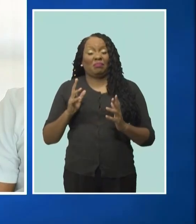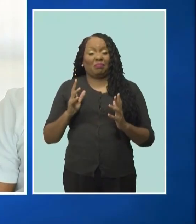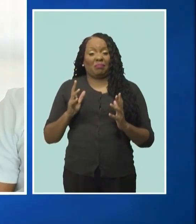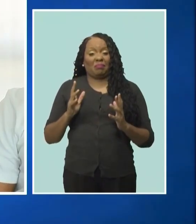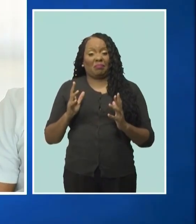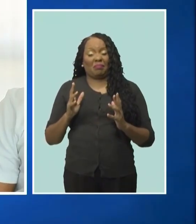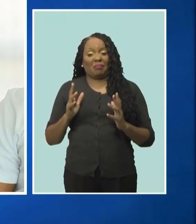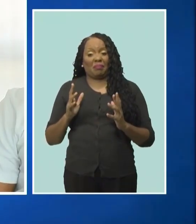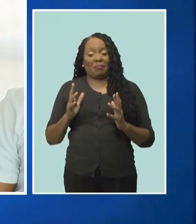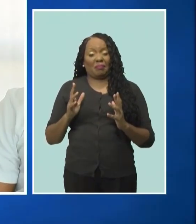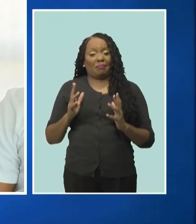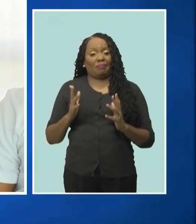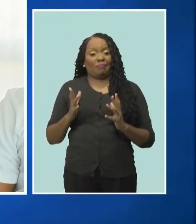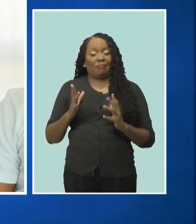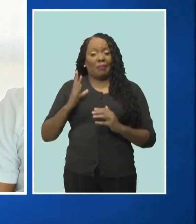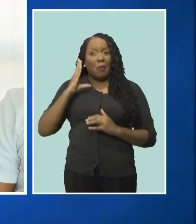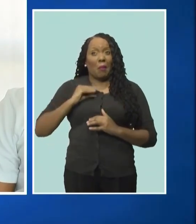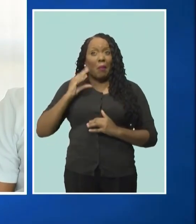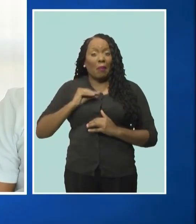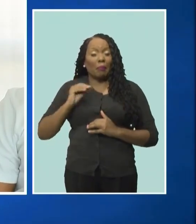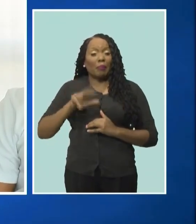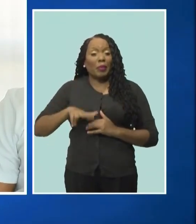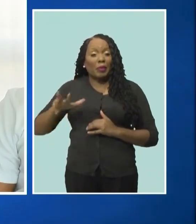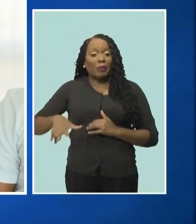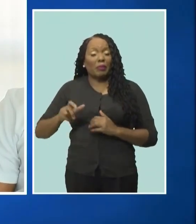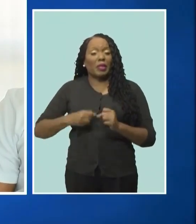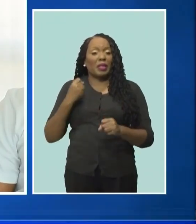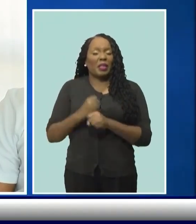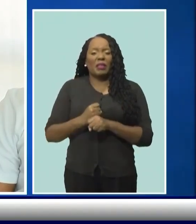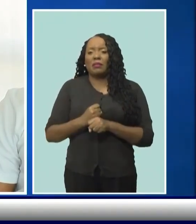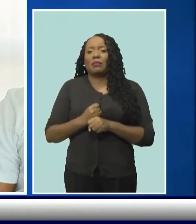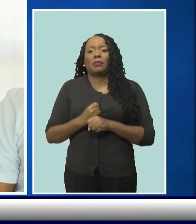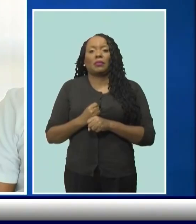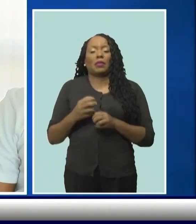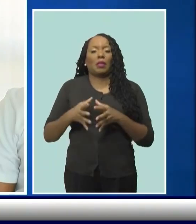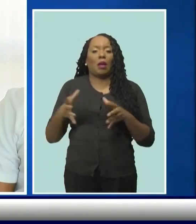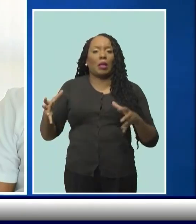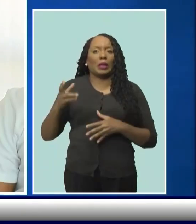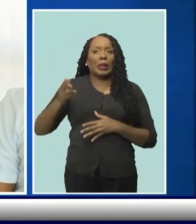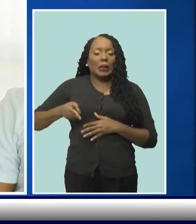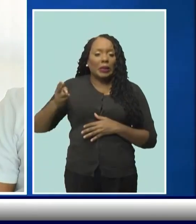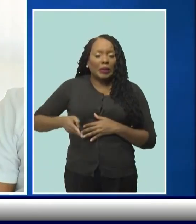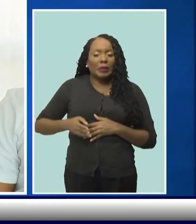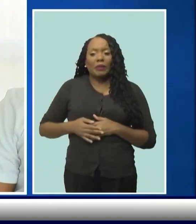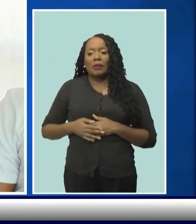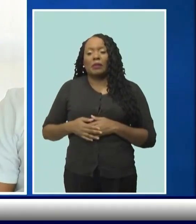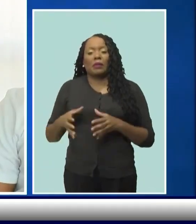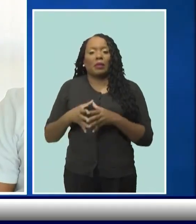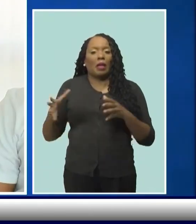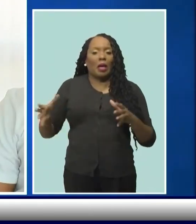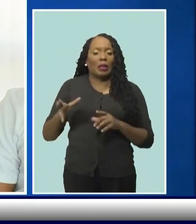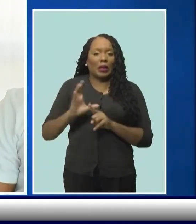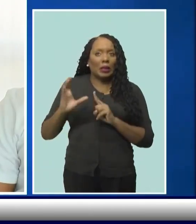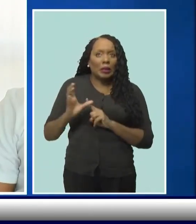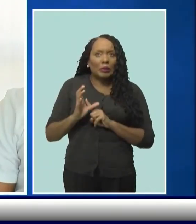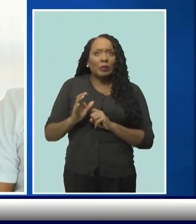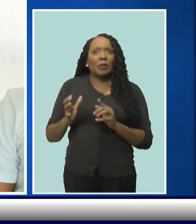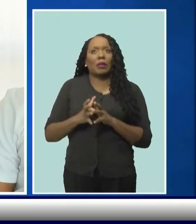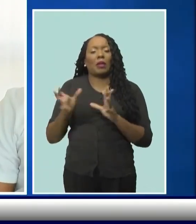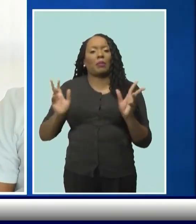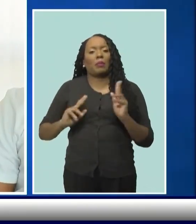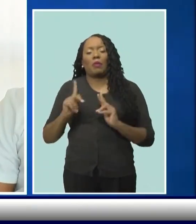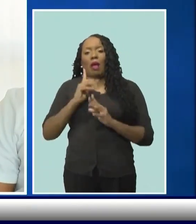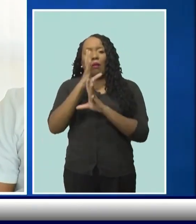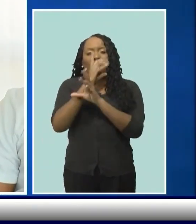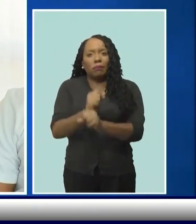33 years of rich history and culture. By dedicated sports fishers, and I know Paul spoke